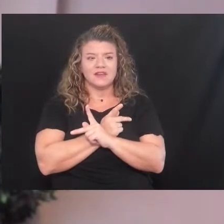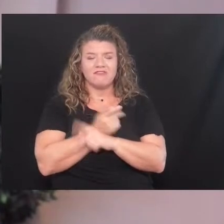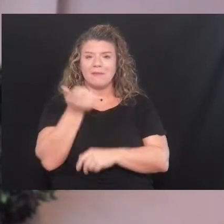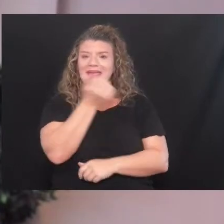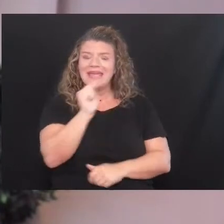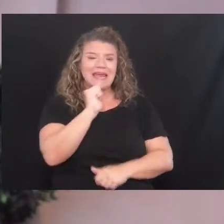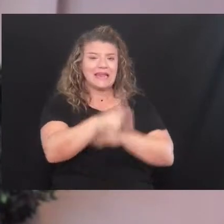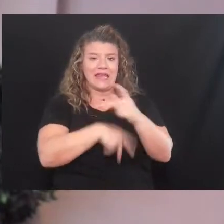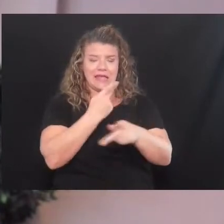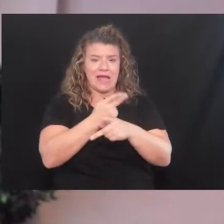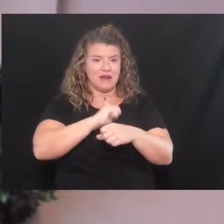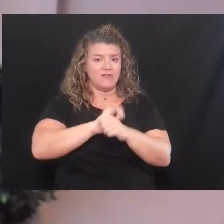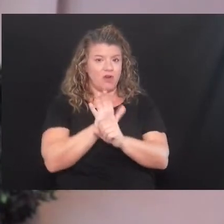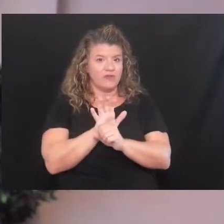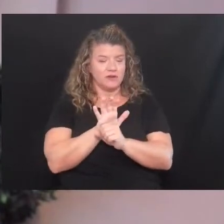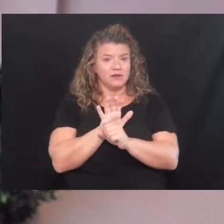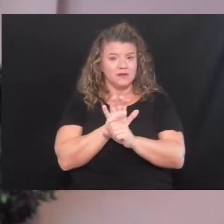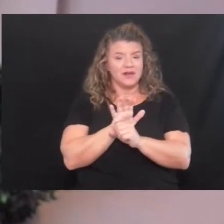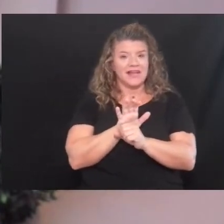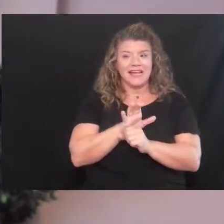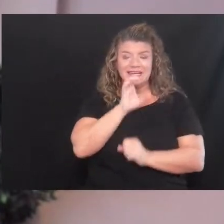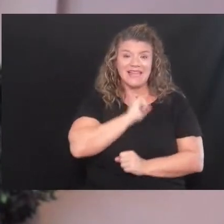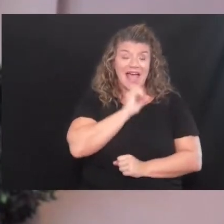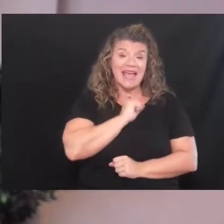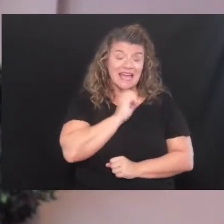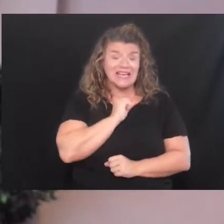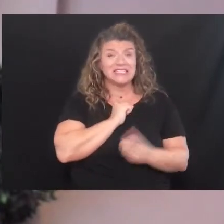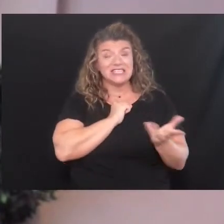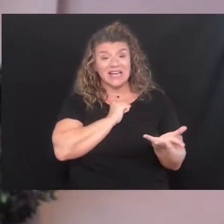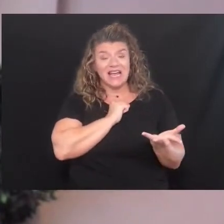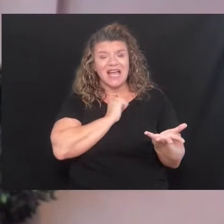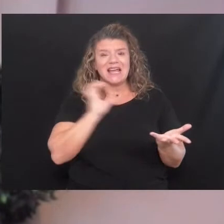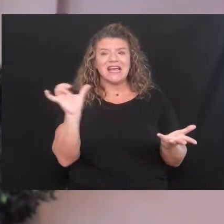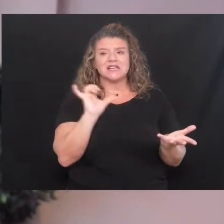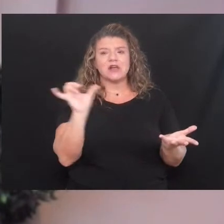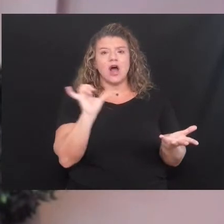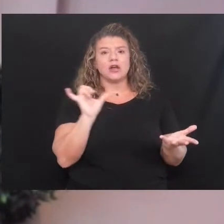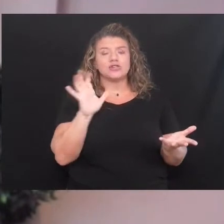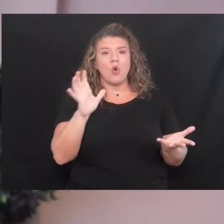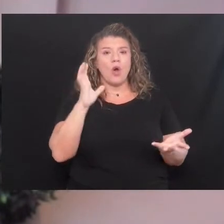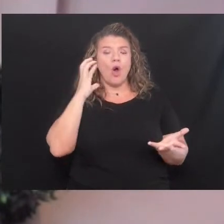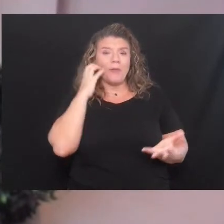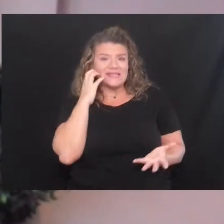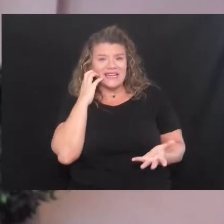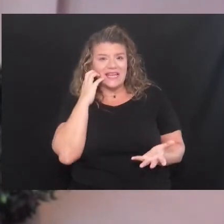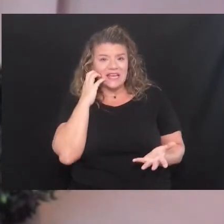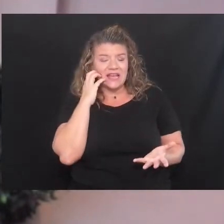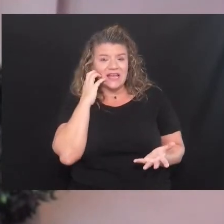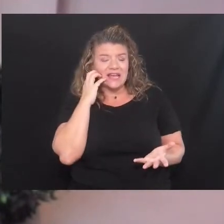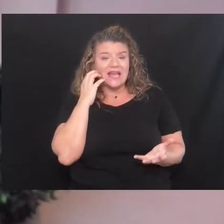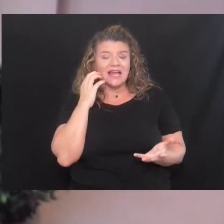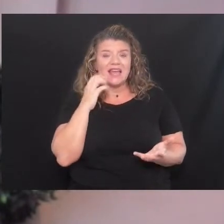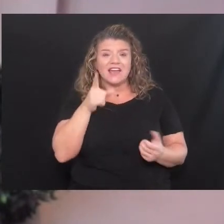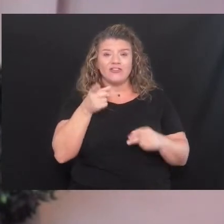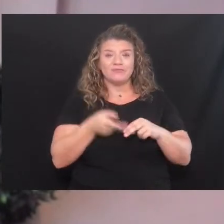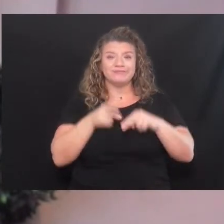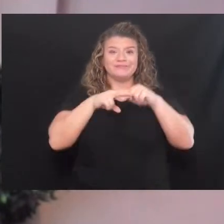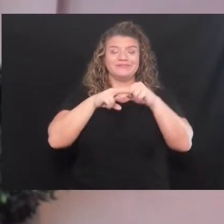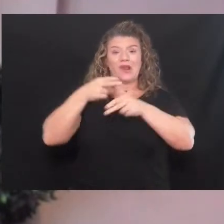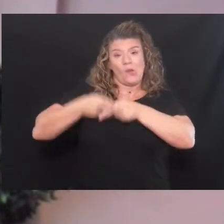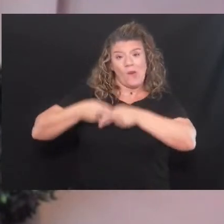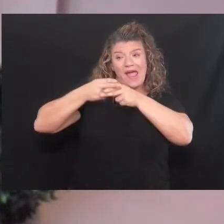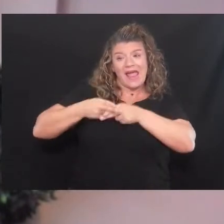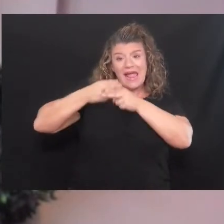of COVID-19, except for age, immunocompromised status, is obesity. Being overweight, being obese, and